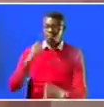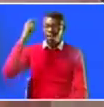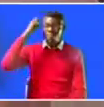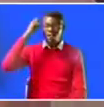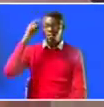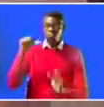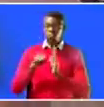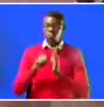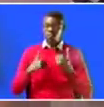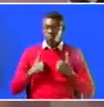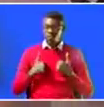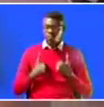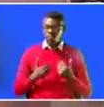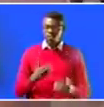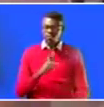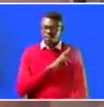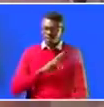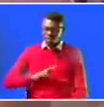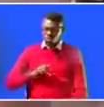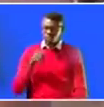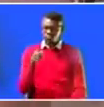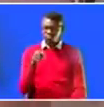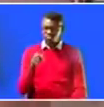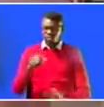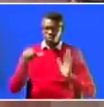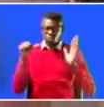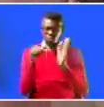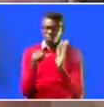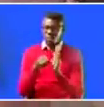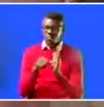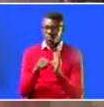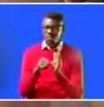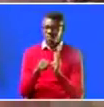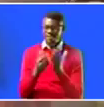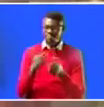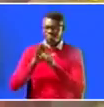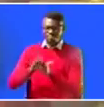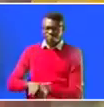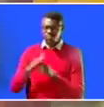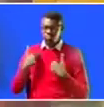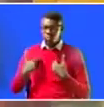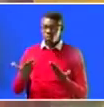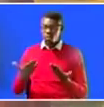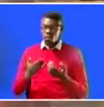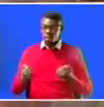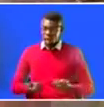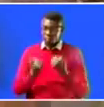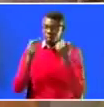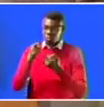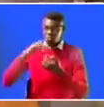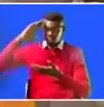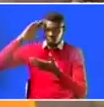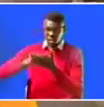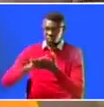this is how religion has managed to entrench itself in the history of humanity, by trying to make those who don't believe in